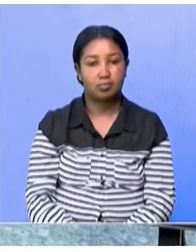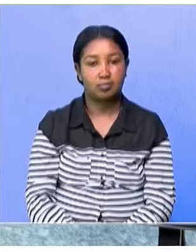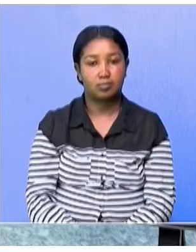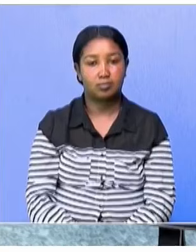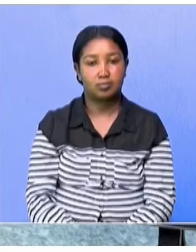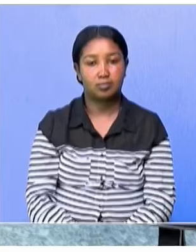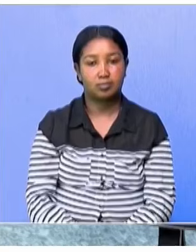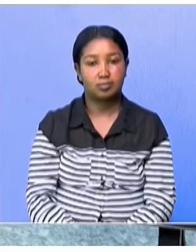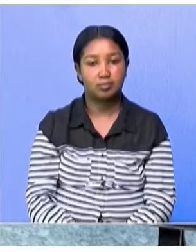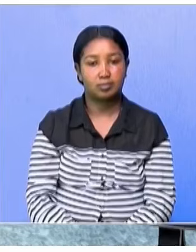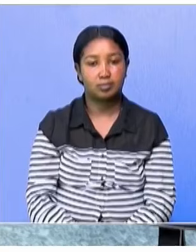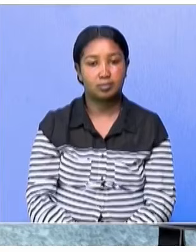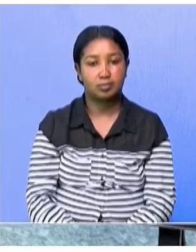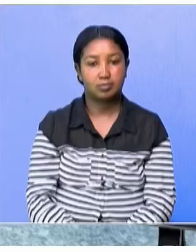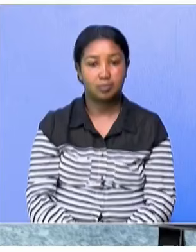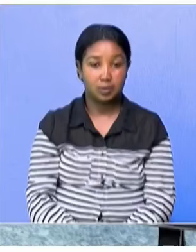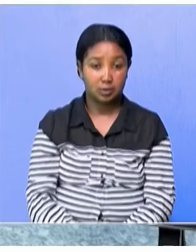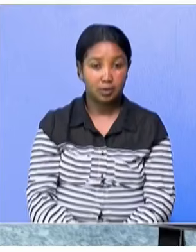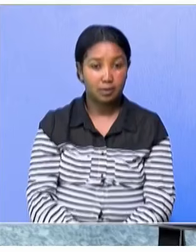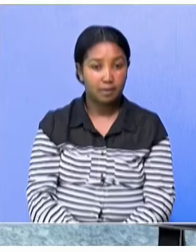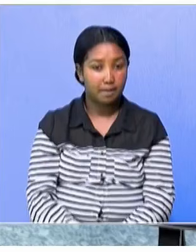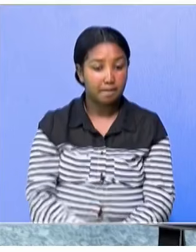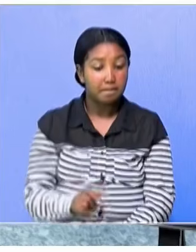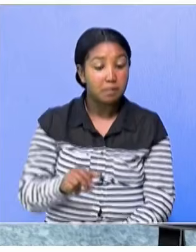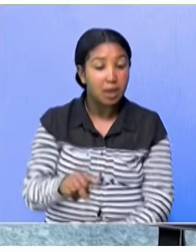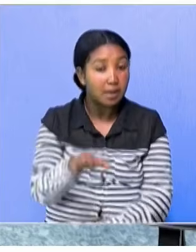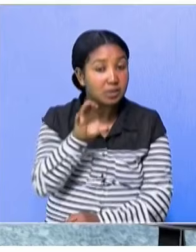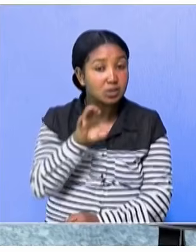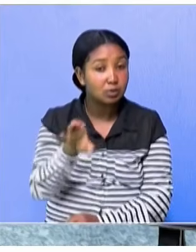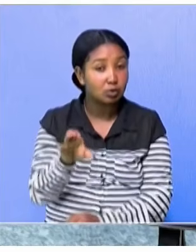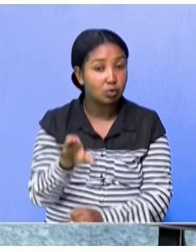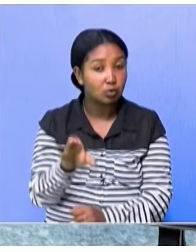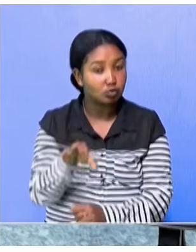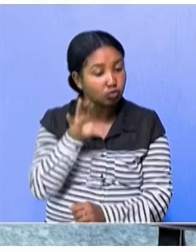the traffic. Sure.